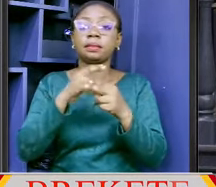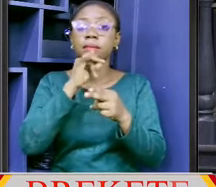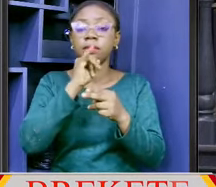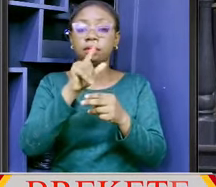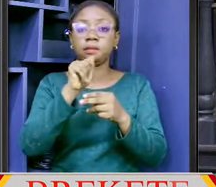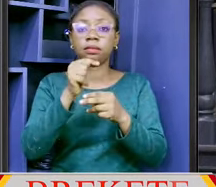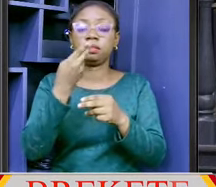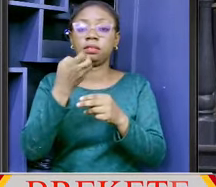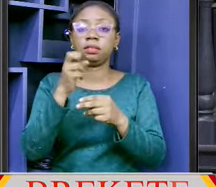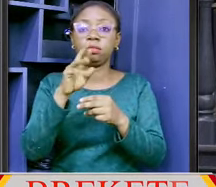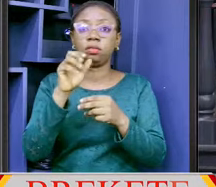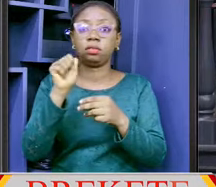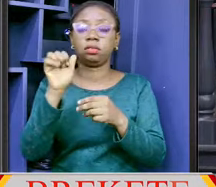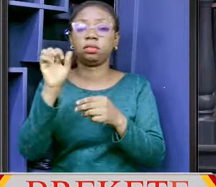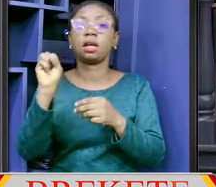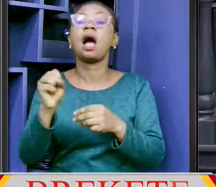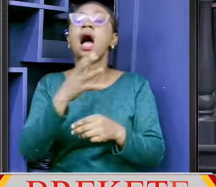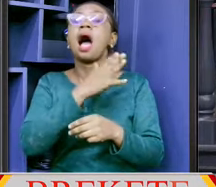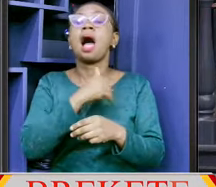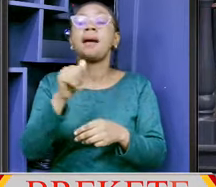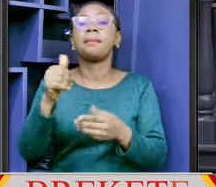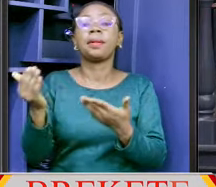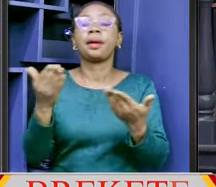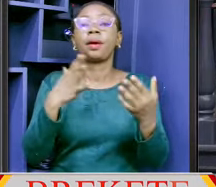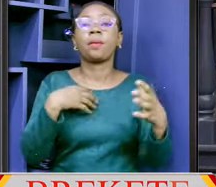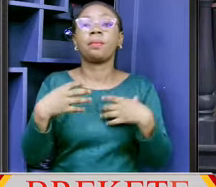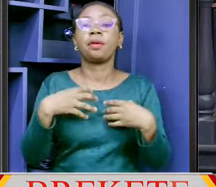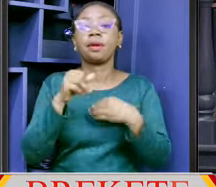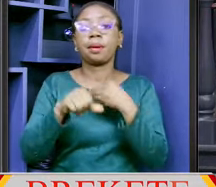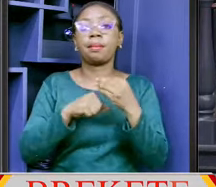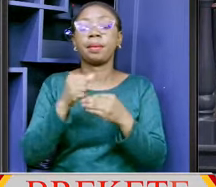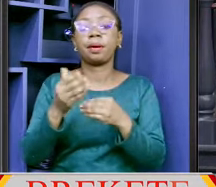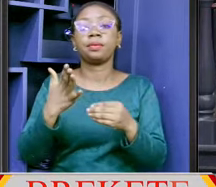Imosukwo. I bring complaint about my husband's